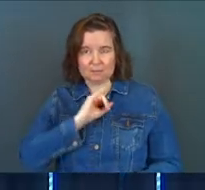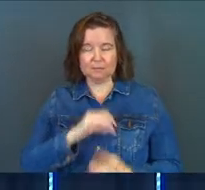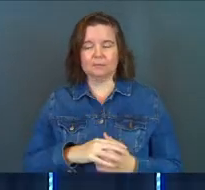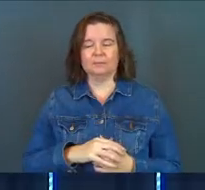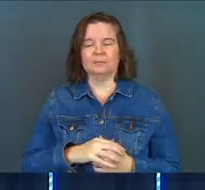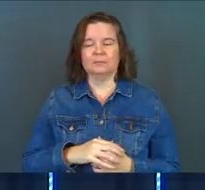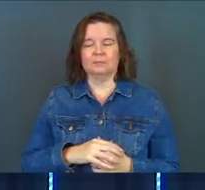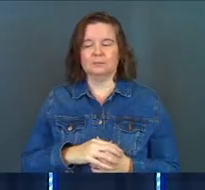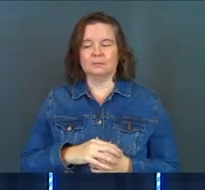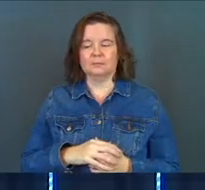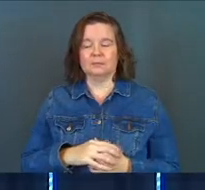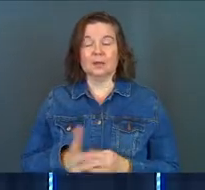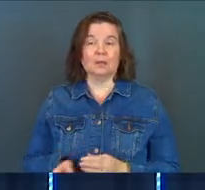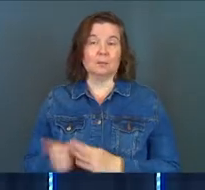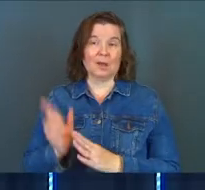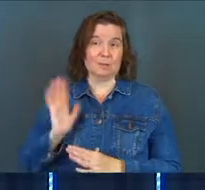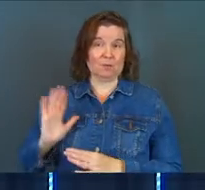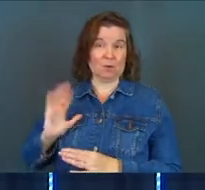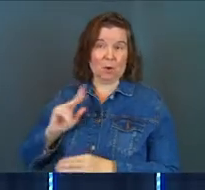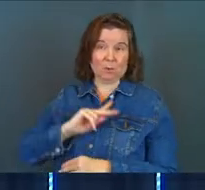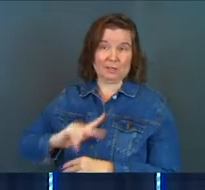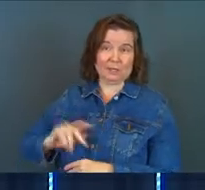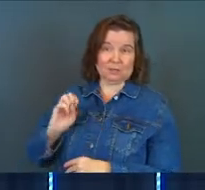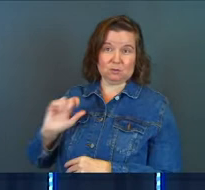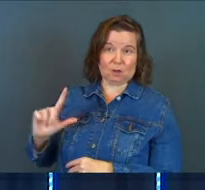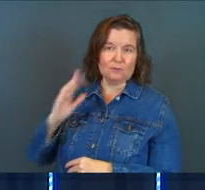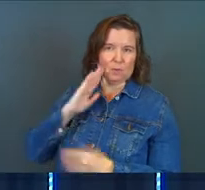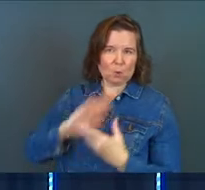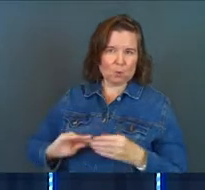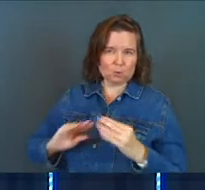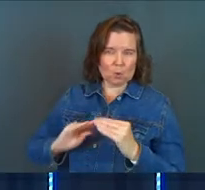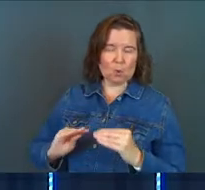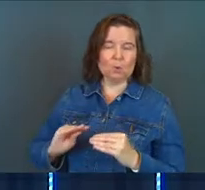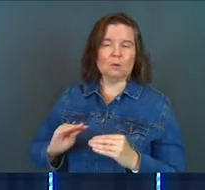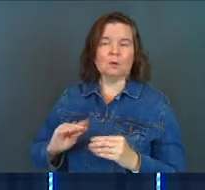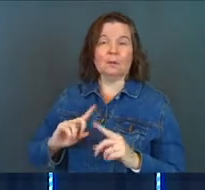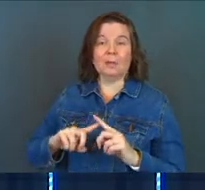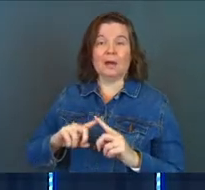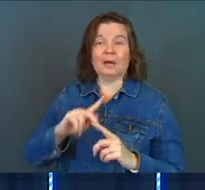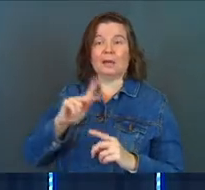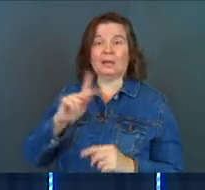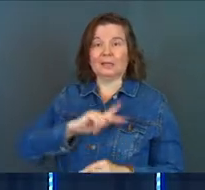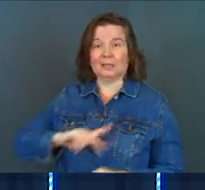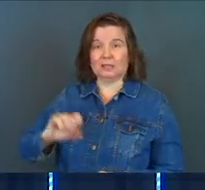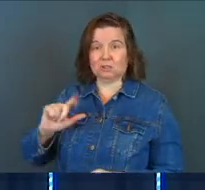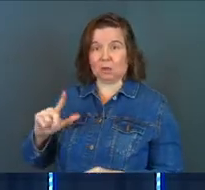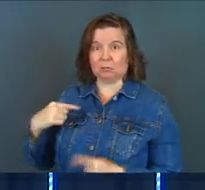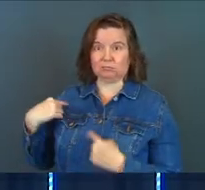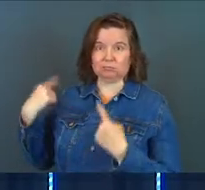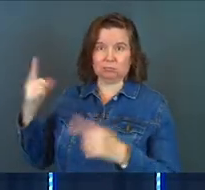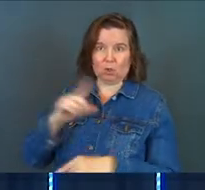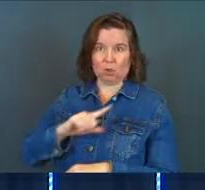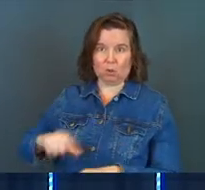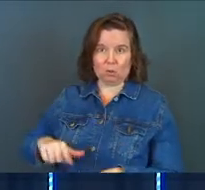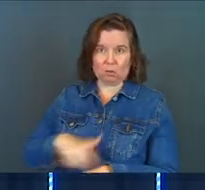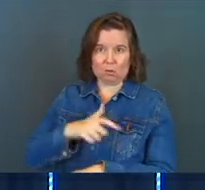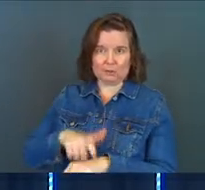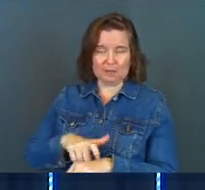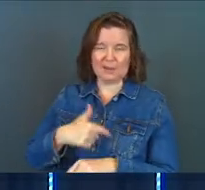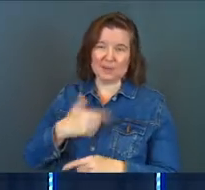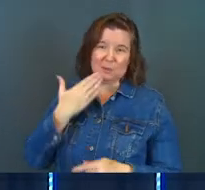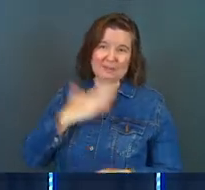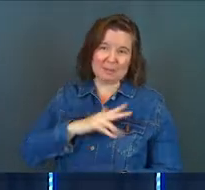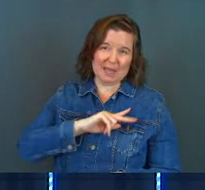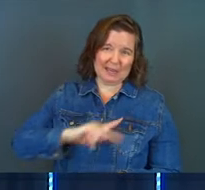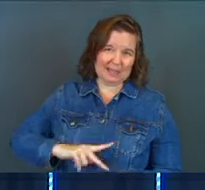was a moment, and it had been King Saul, if you know the story, if you went to Sunday school, you know the story, but it's like King Saul had been the king for a long time. He was kind of a